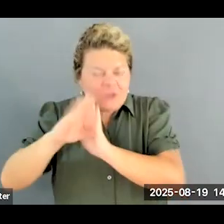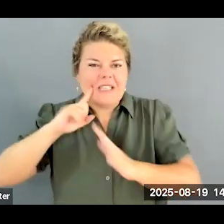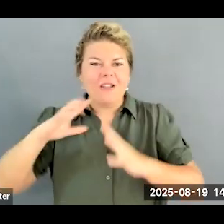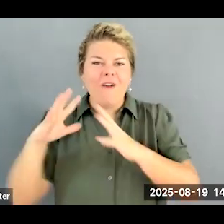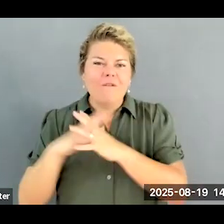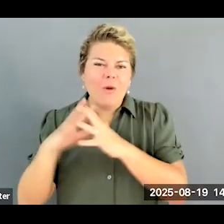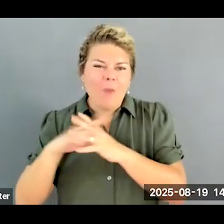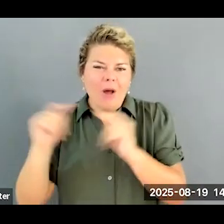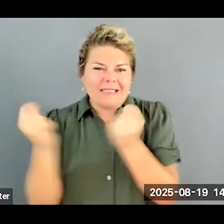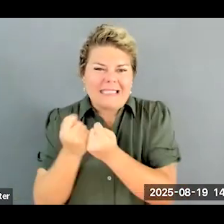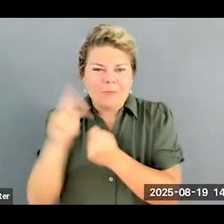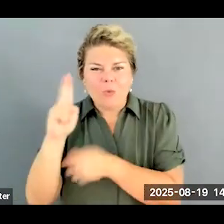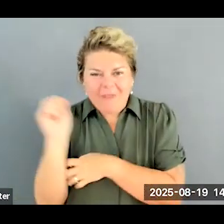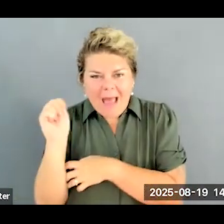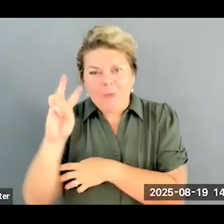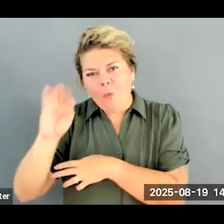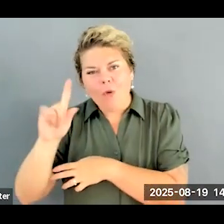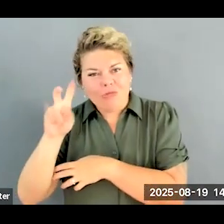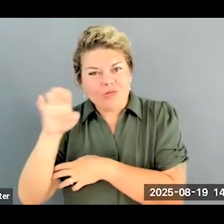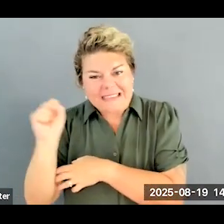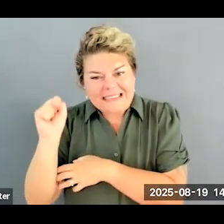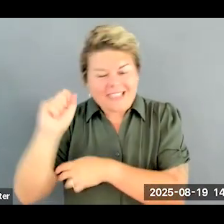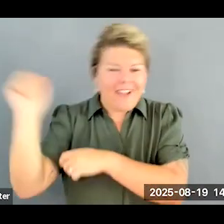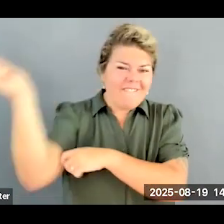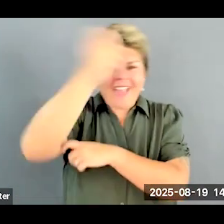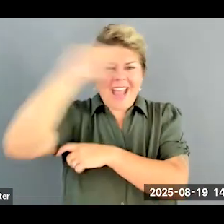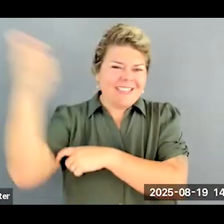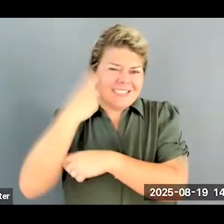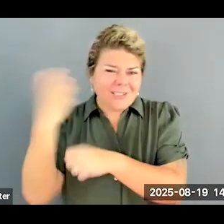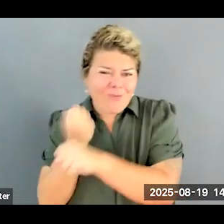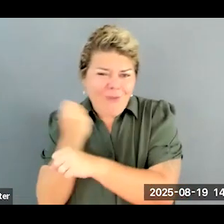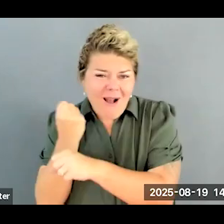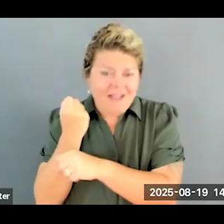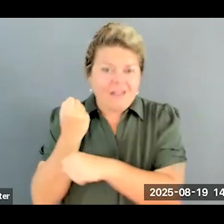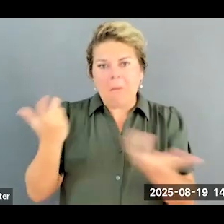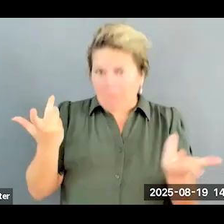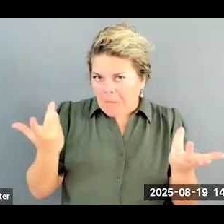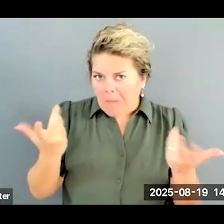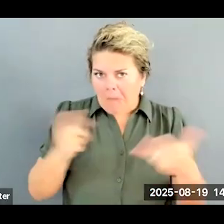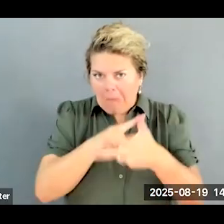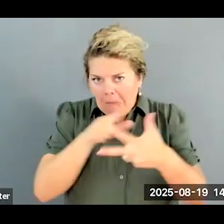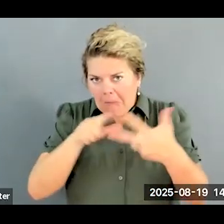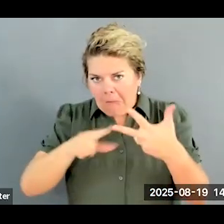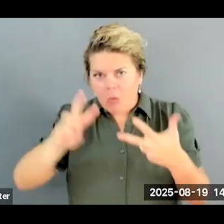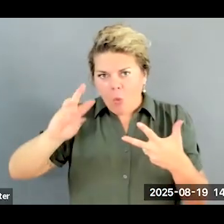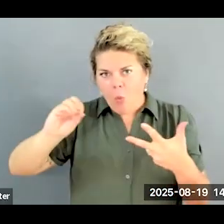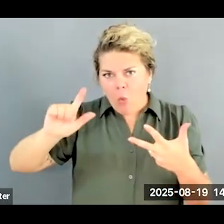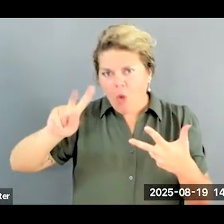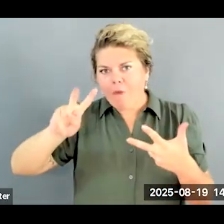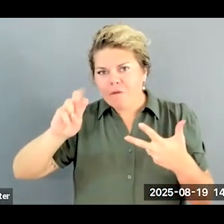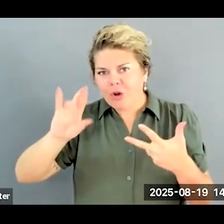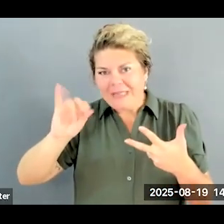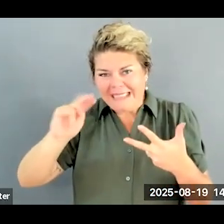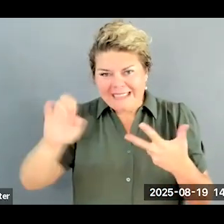team waving their flags after a win. So you see, these are all very different examples of what a Wolverine could be, depending